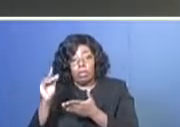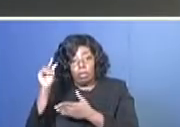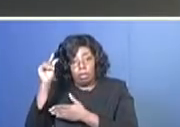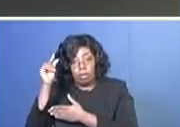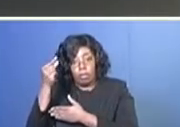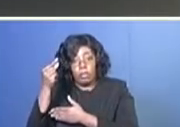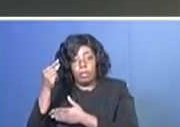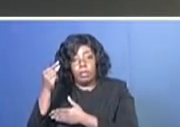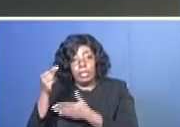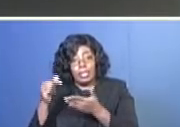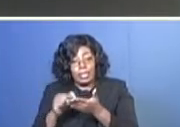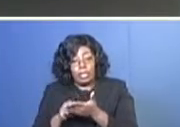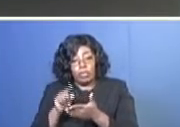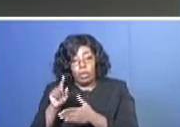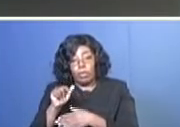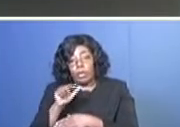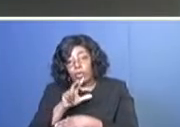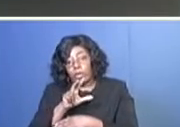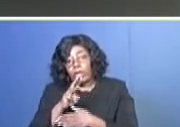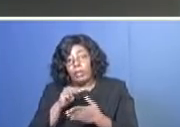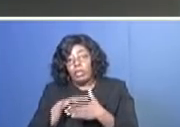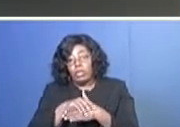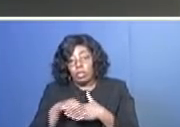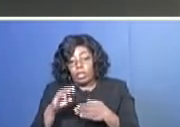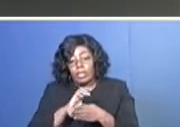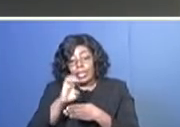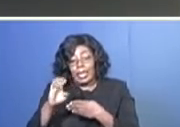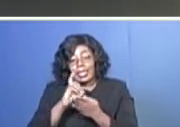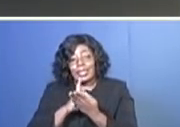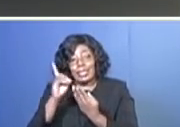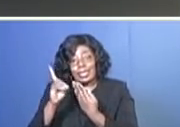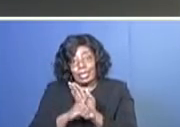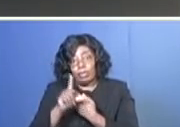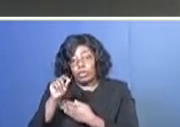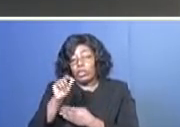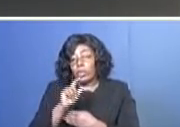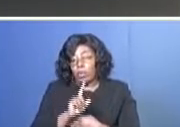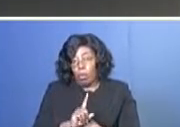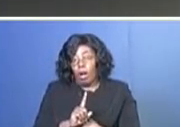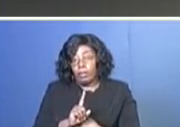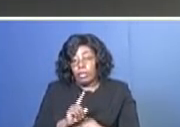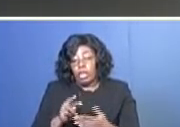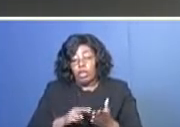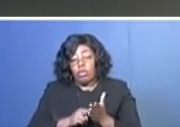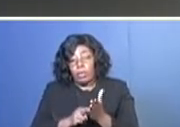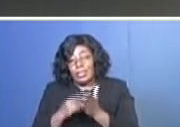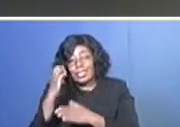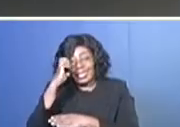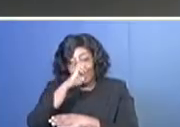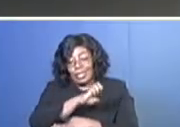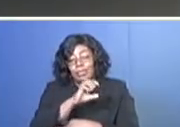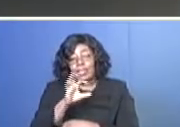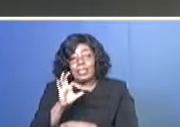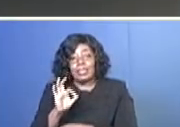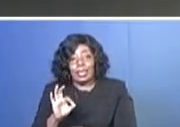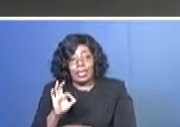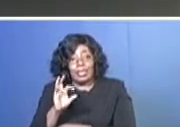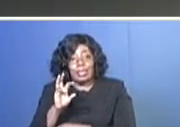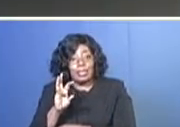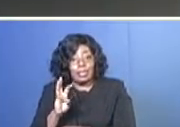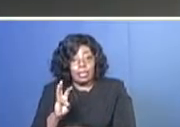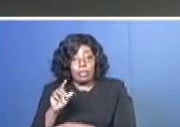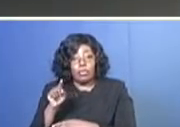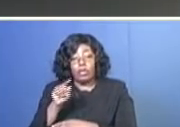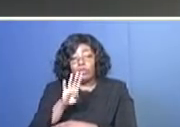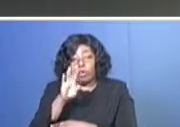at $10.317 billion at the end of December 2021, representing an estimated 96.4%